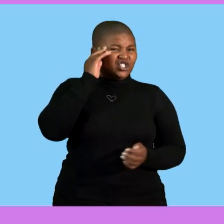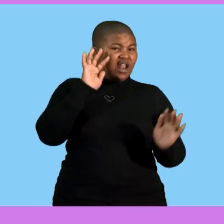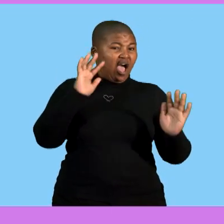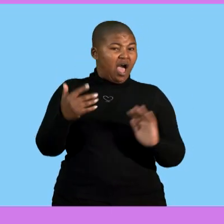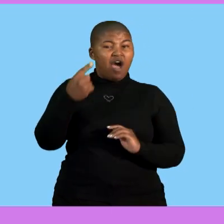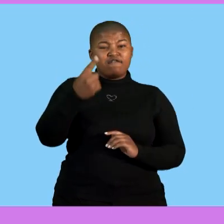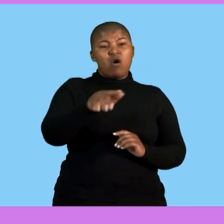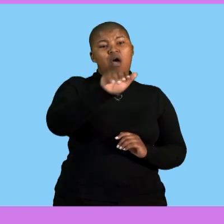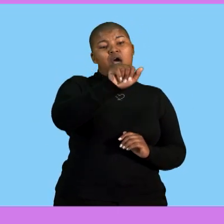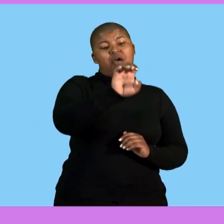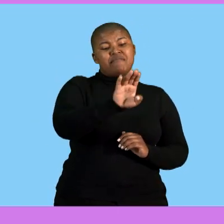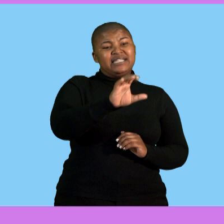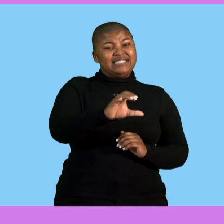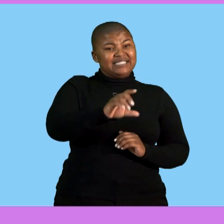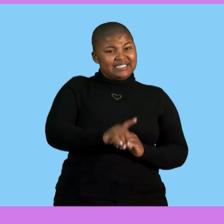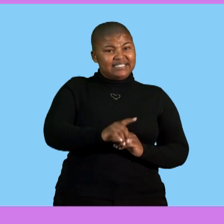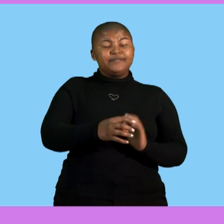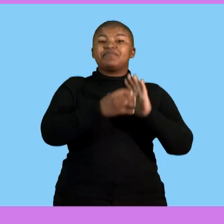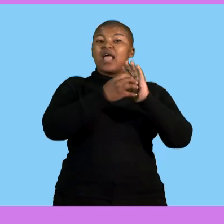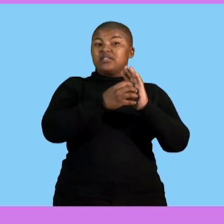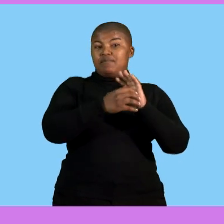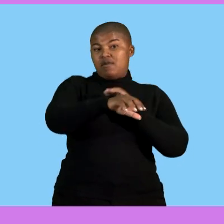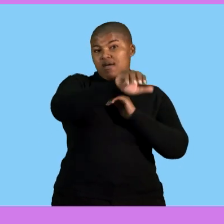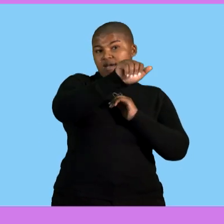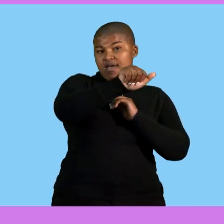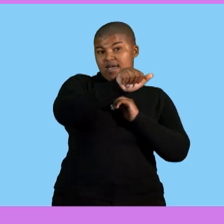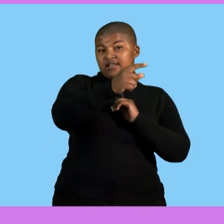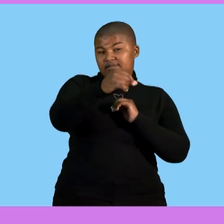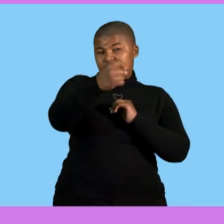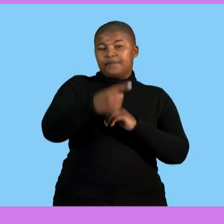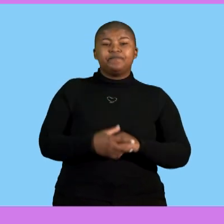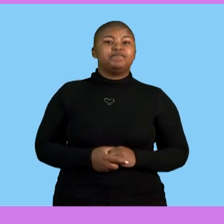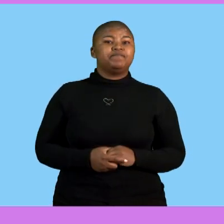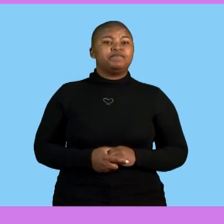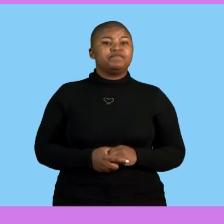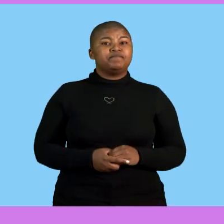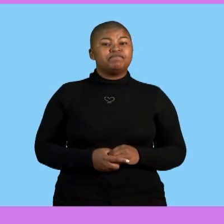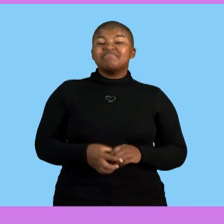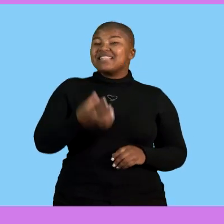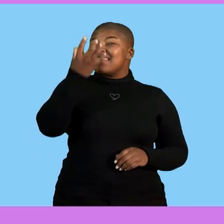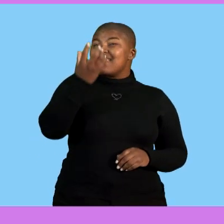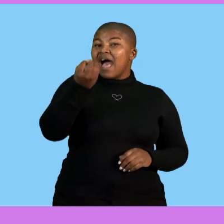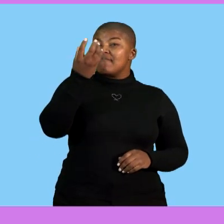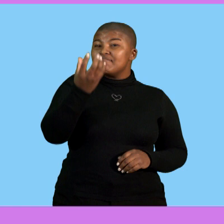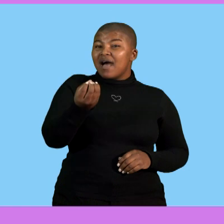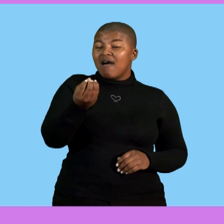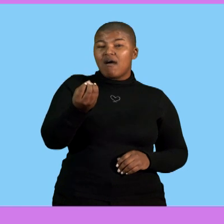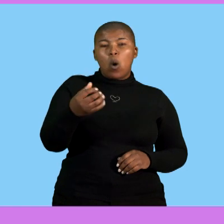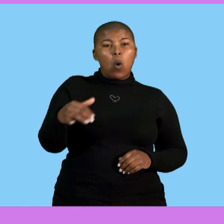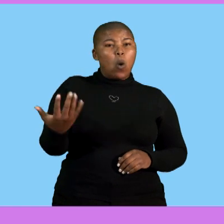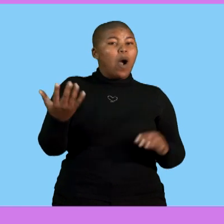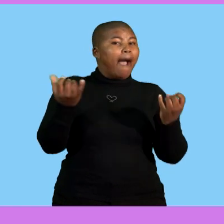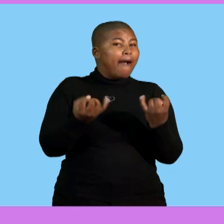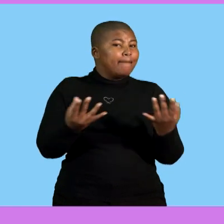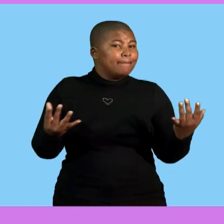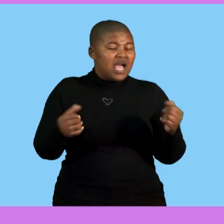following scenarios. Now, given example number A, or the first scenario, we are given the number of learners